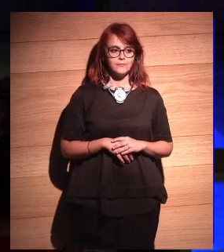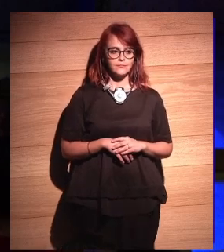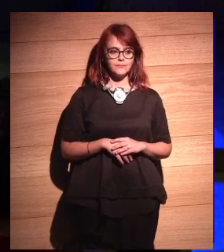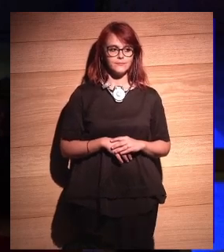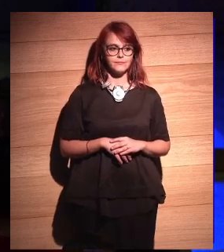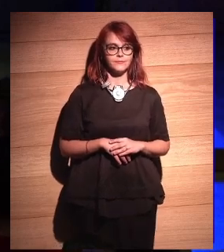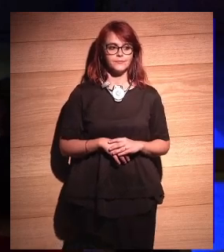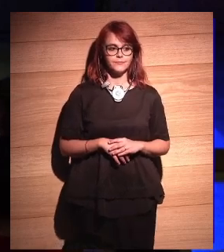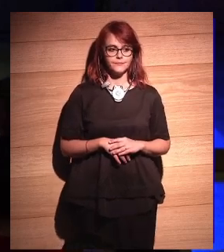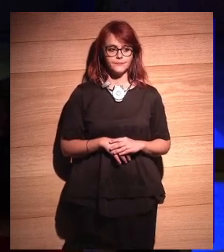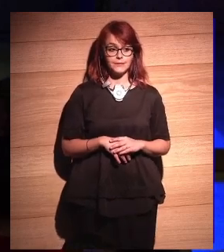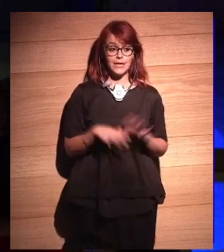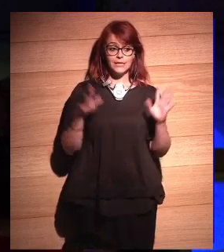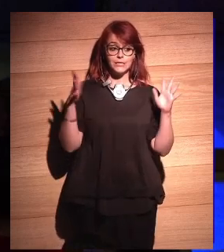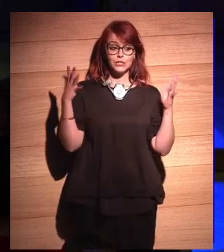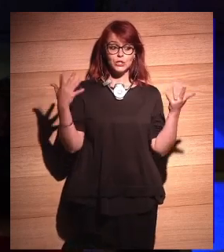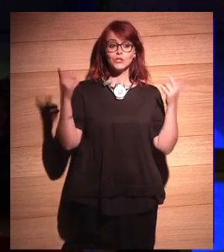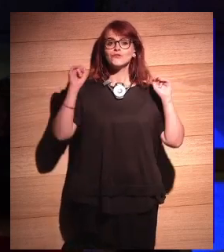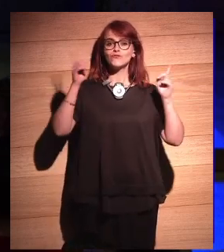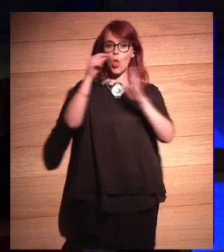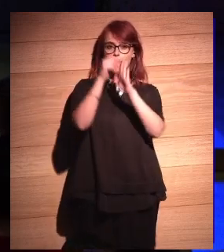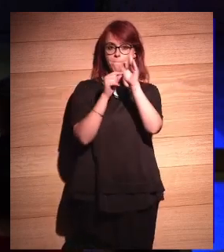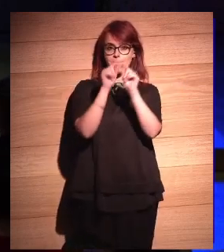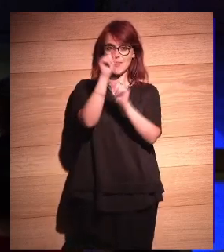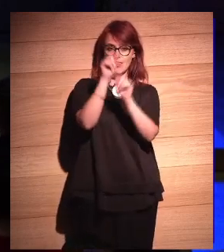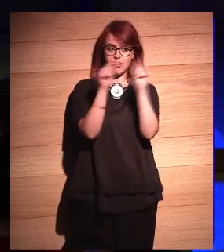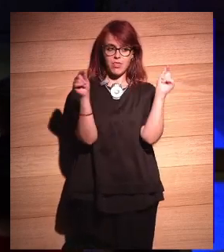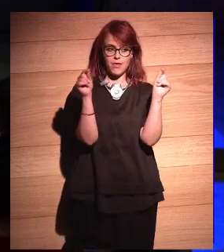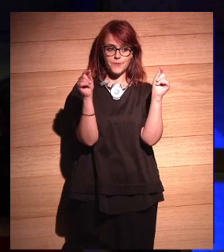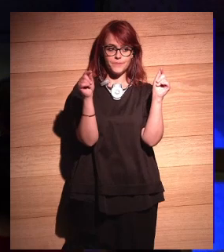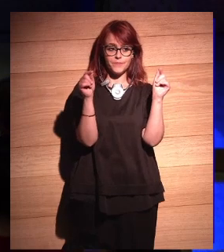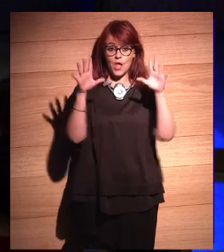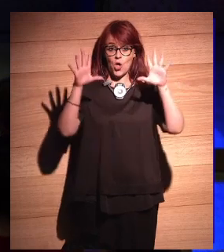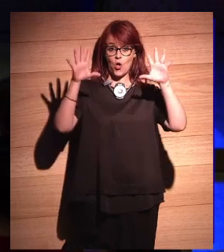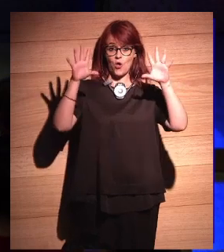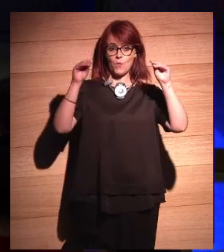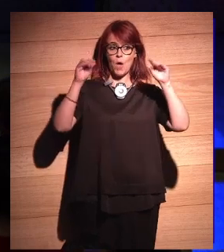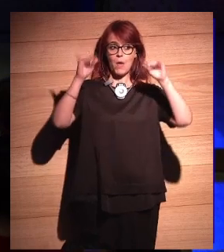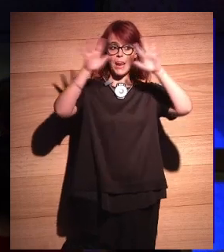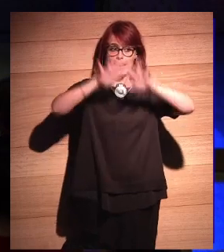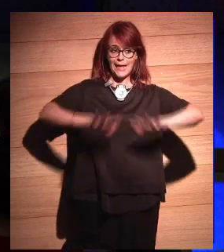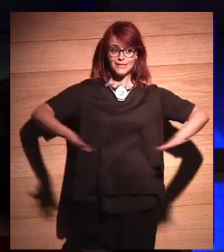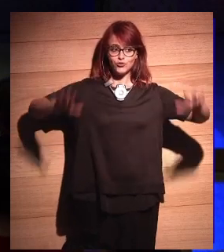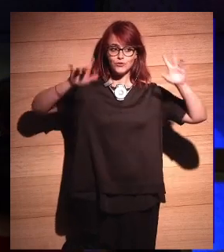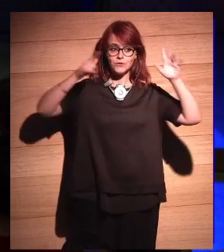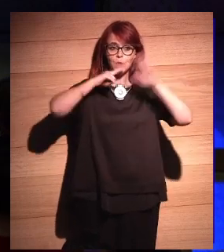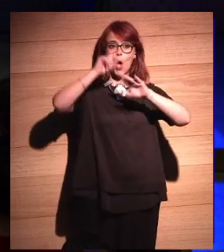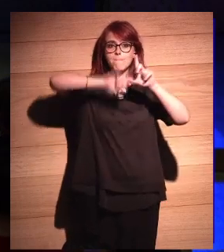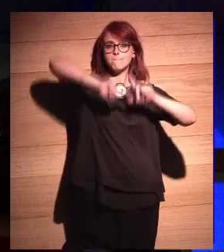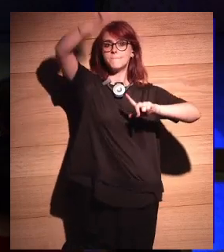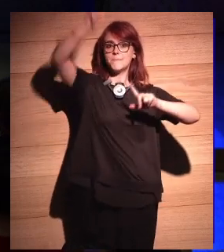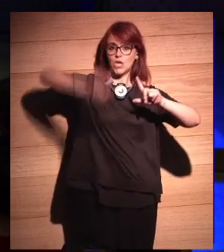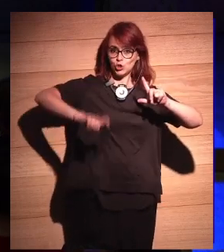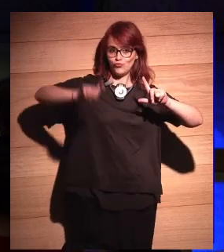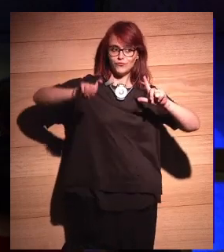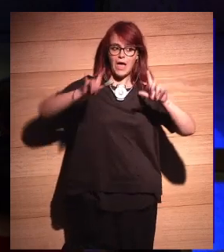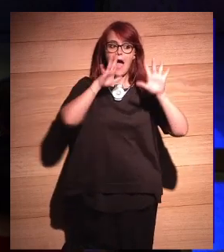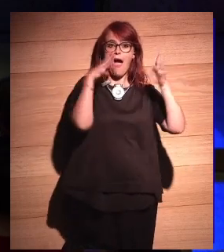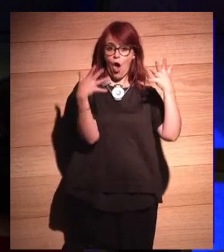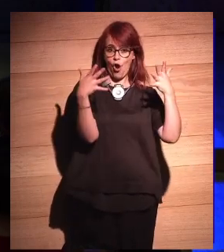So it's not only measuring the slow movements, but it's also measuring peaks. So now I'm gonna flick both of